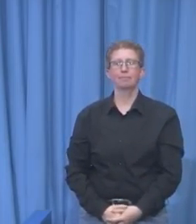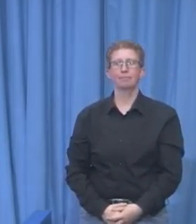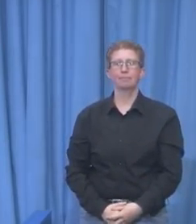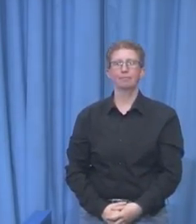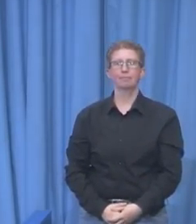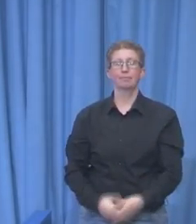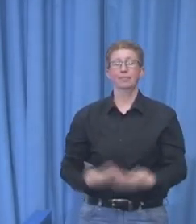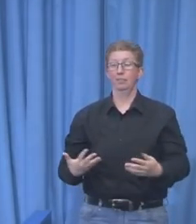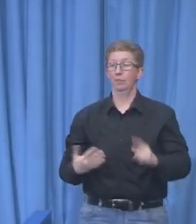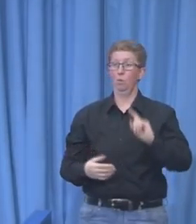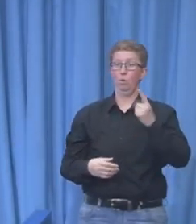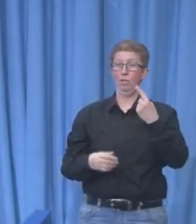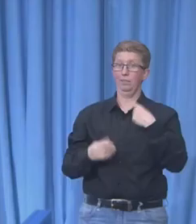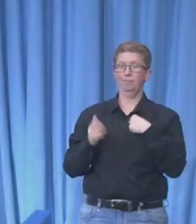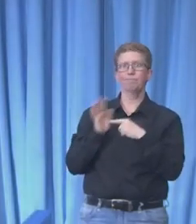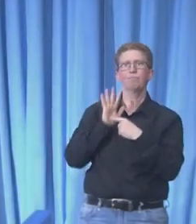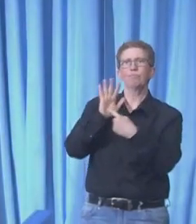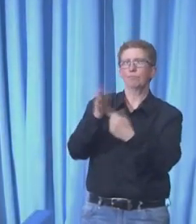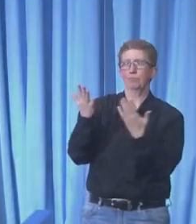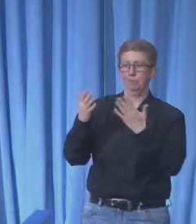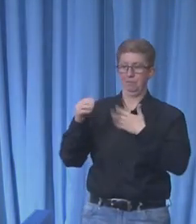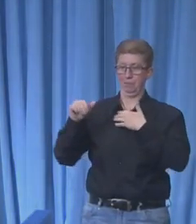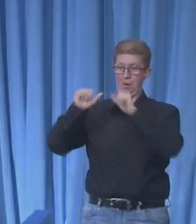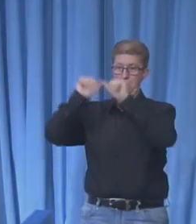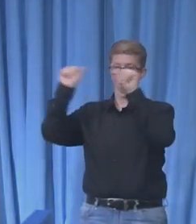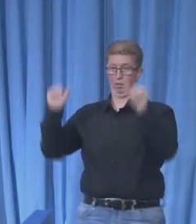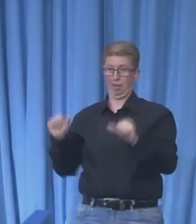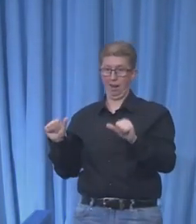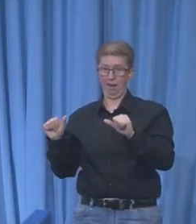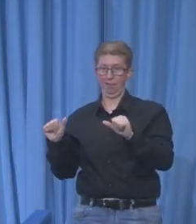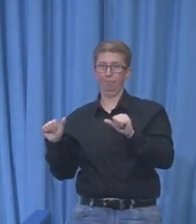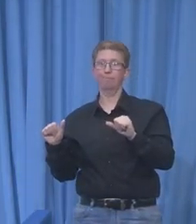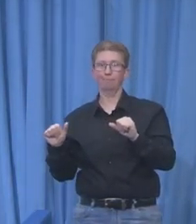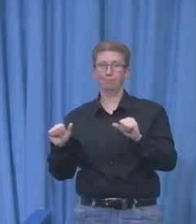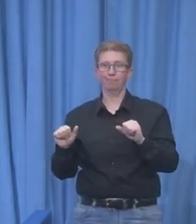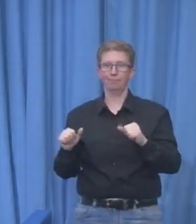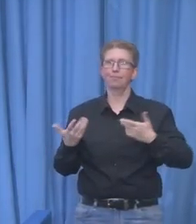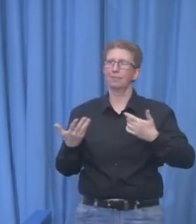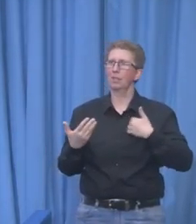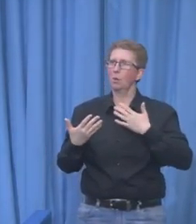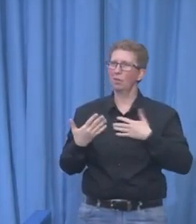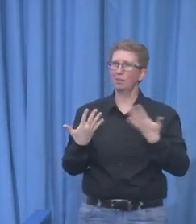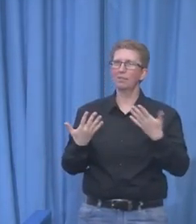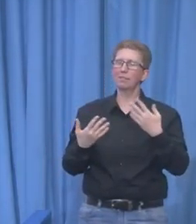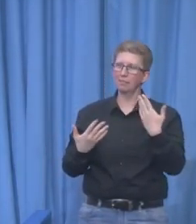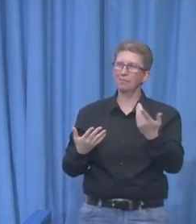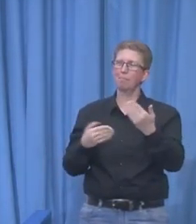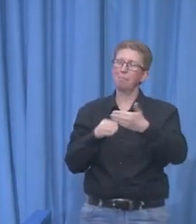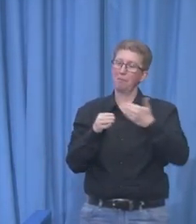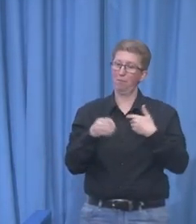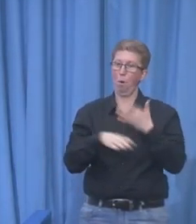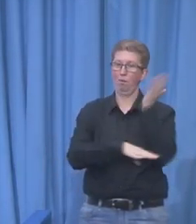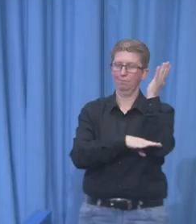to introduce my friends and panelists.